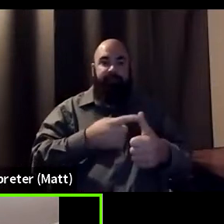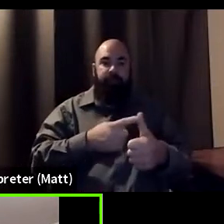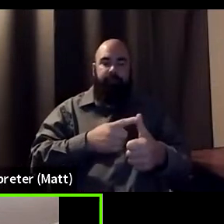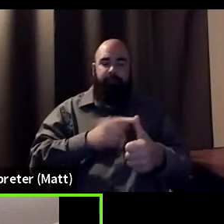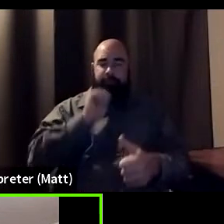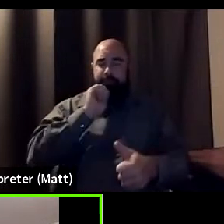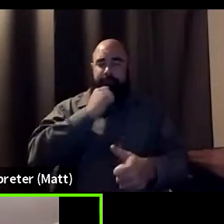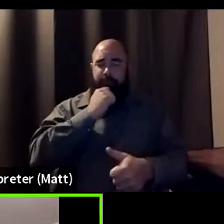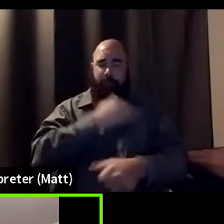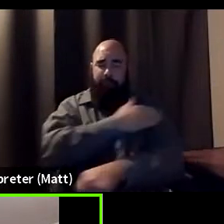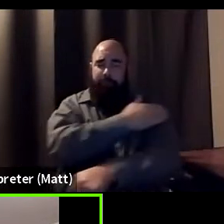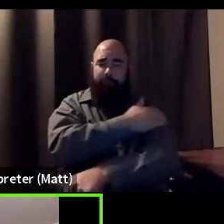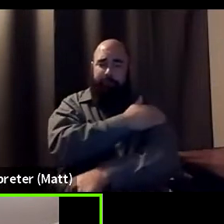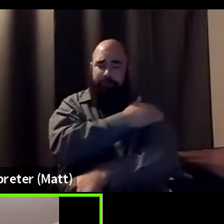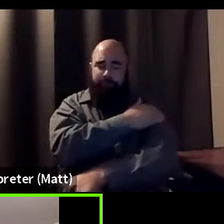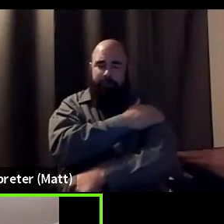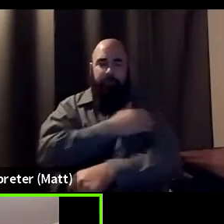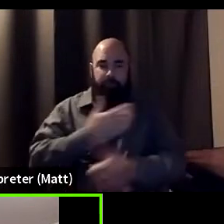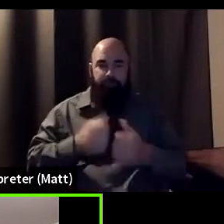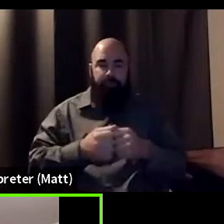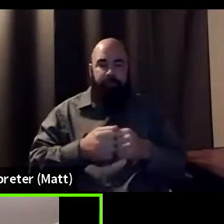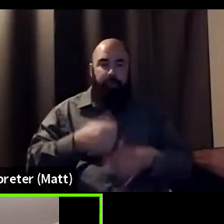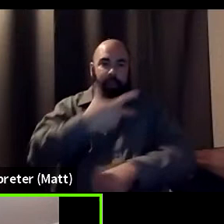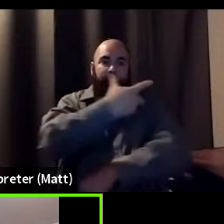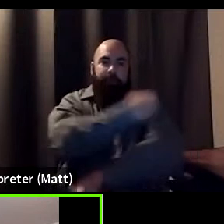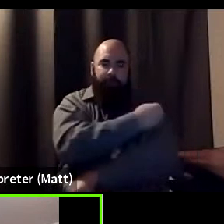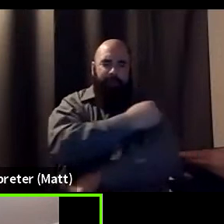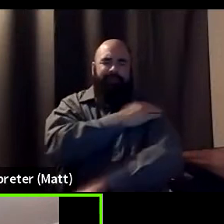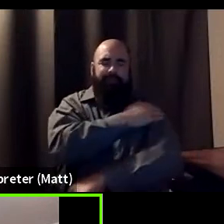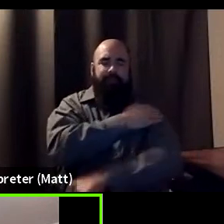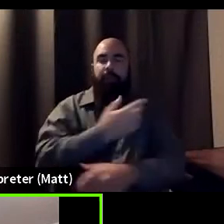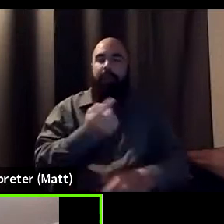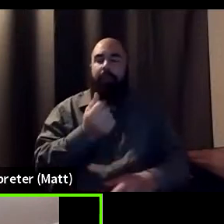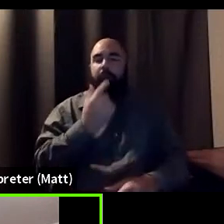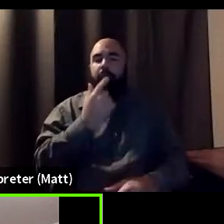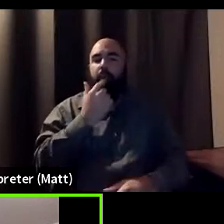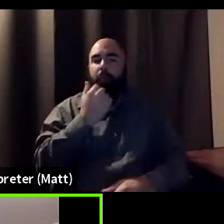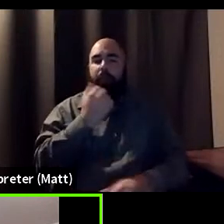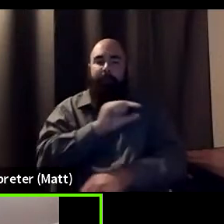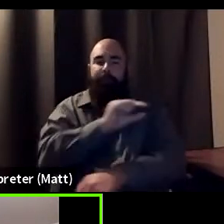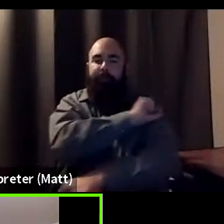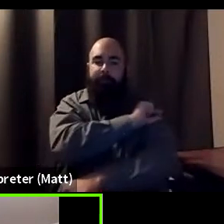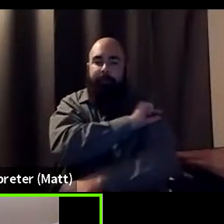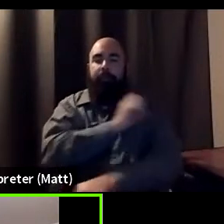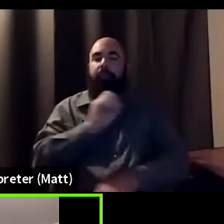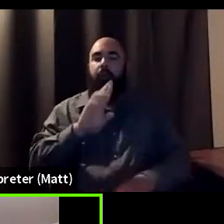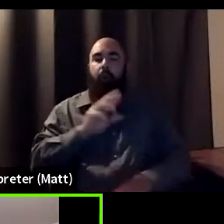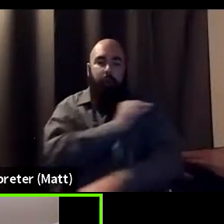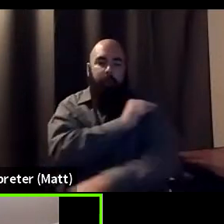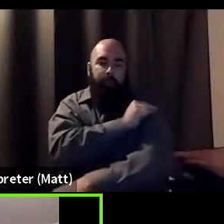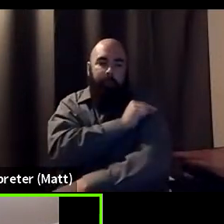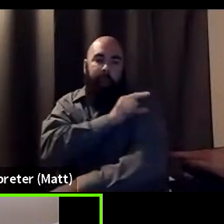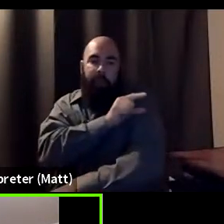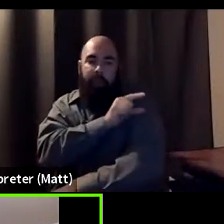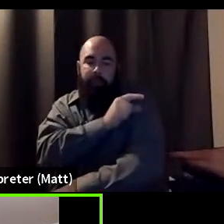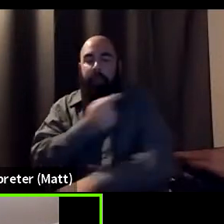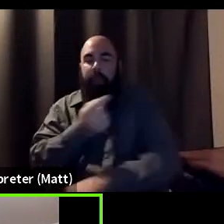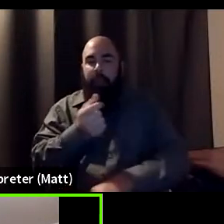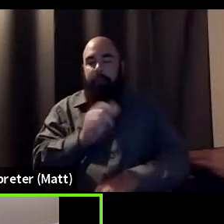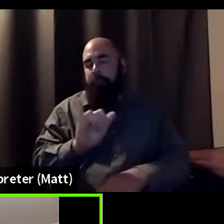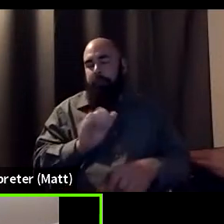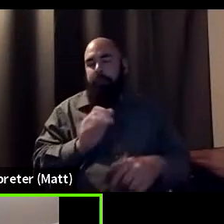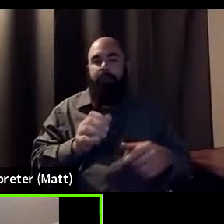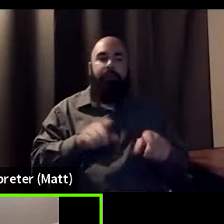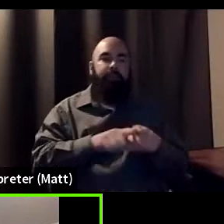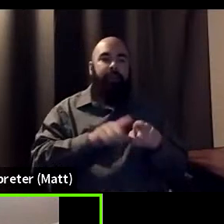where you have the injection into that muscle. You may have some redness or swelling locally as well. Then you may also have